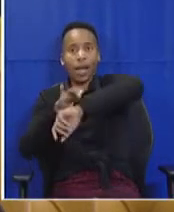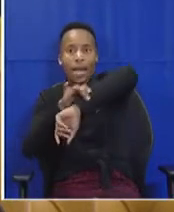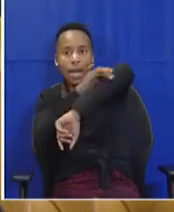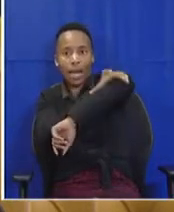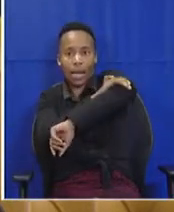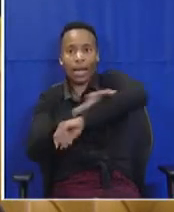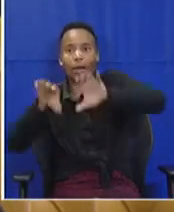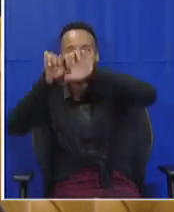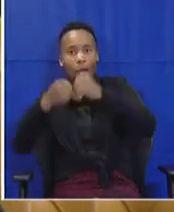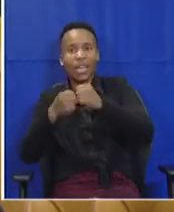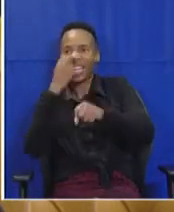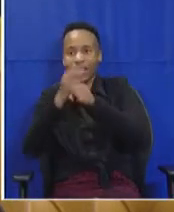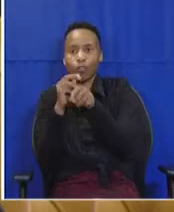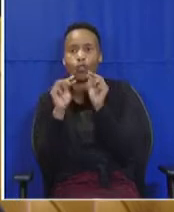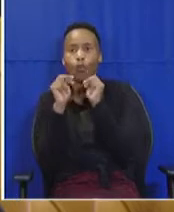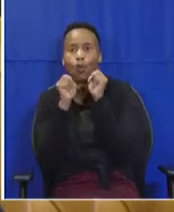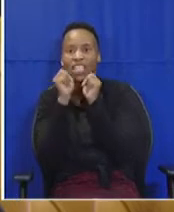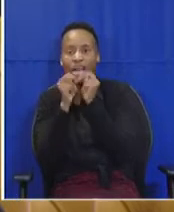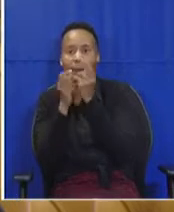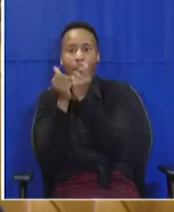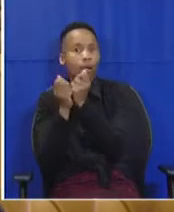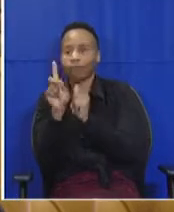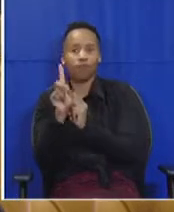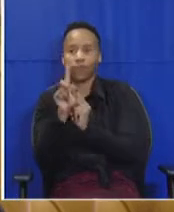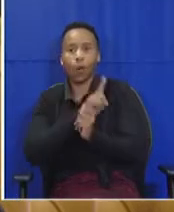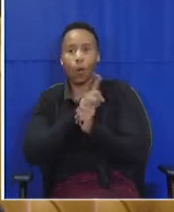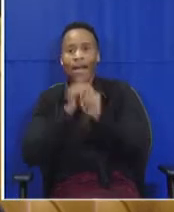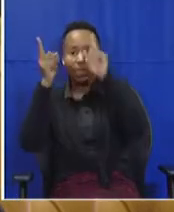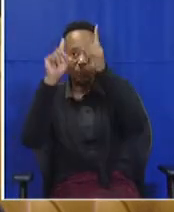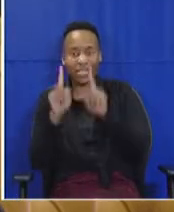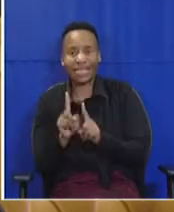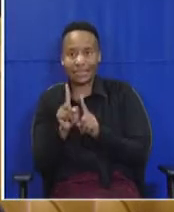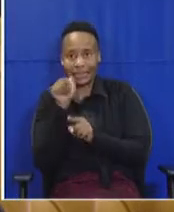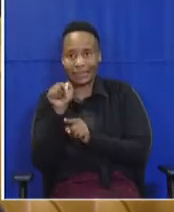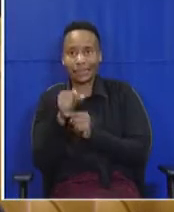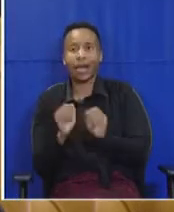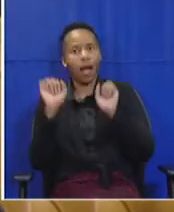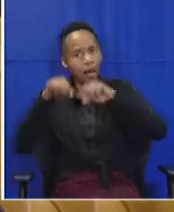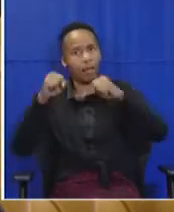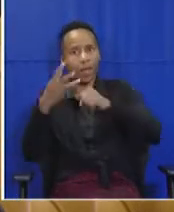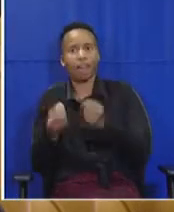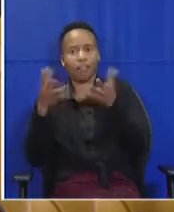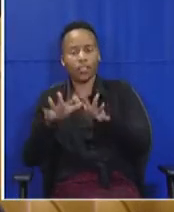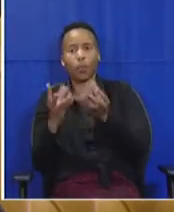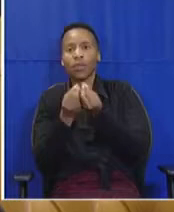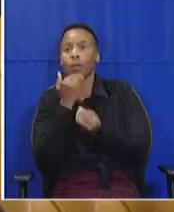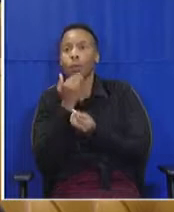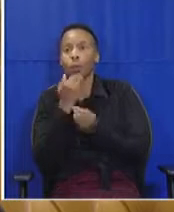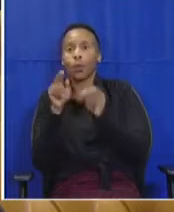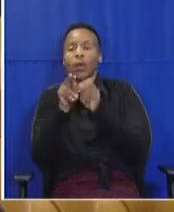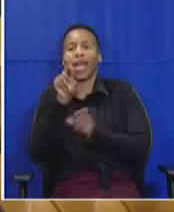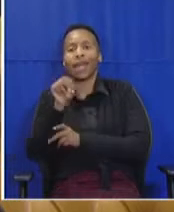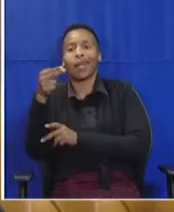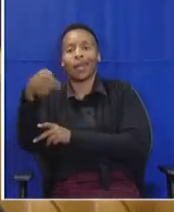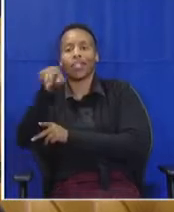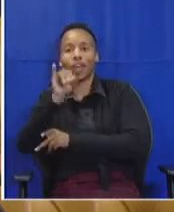to negotiate price, because that specialist has got an agreement with the National Health Insurance to